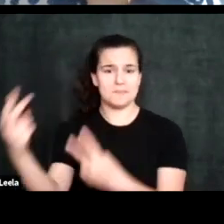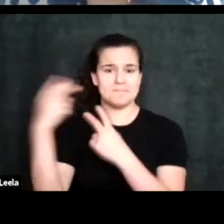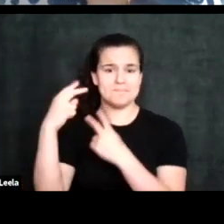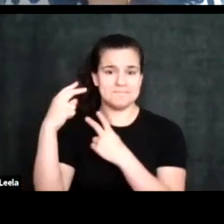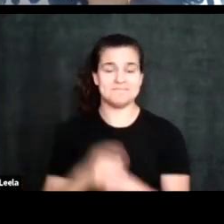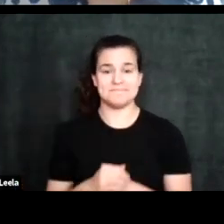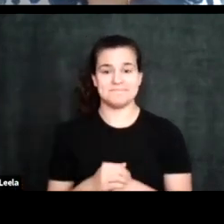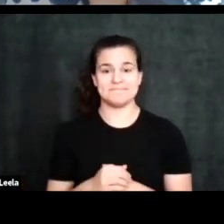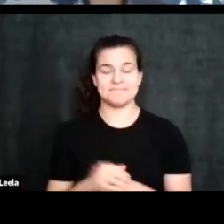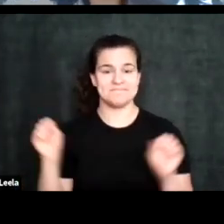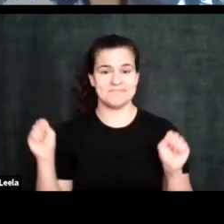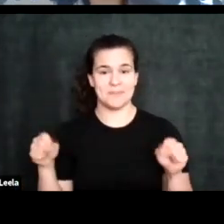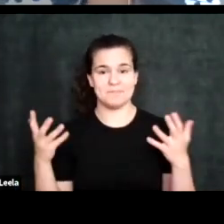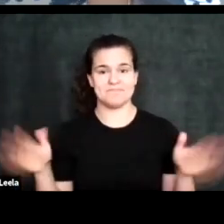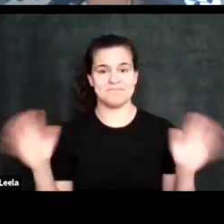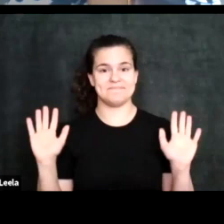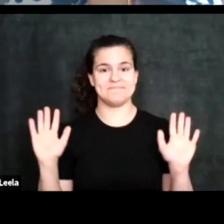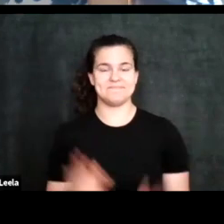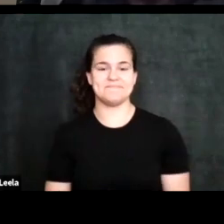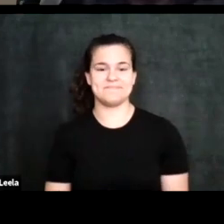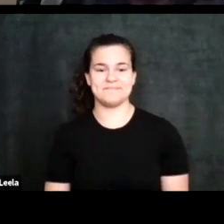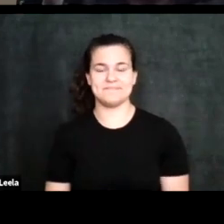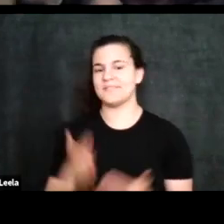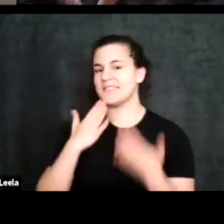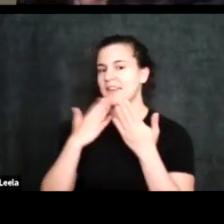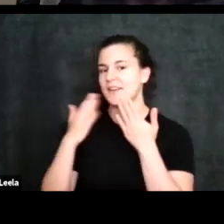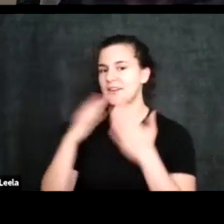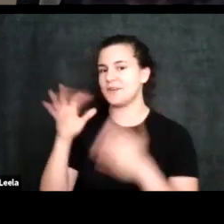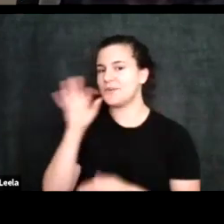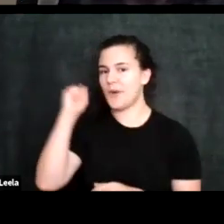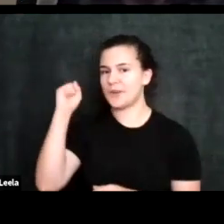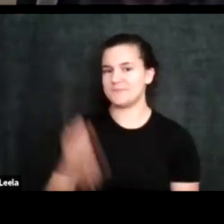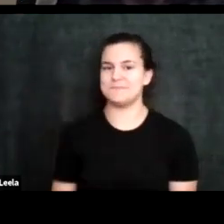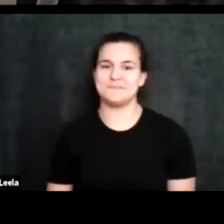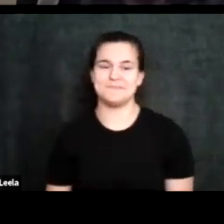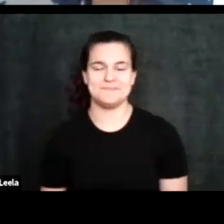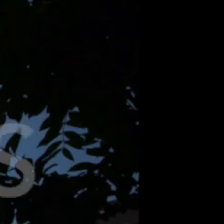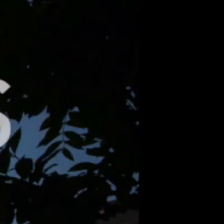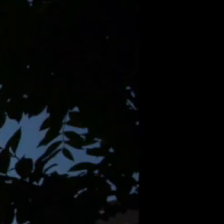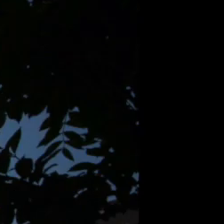And yeah, I think that's all. Awesome, thank you. Go Cards.